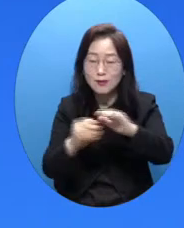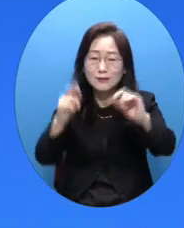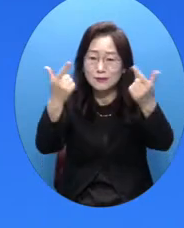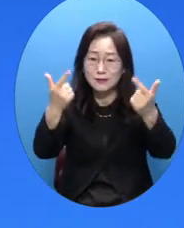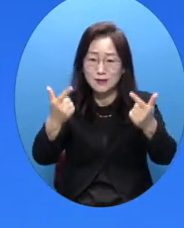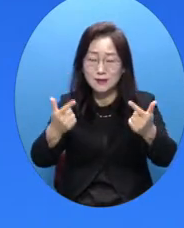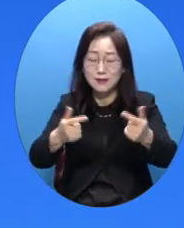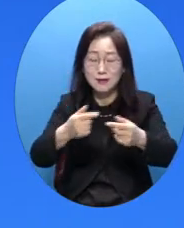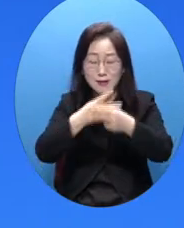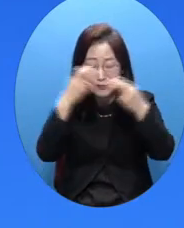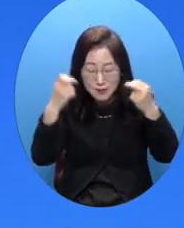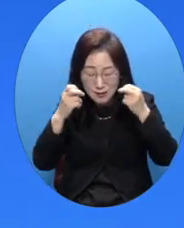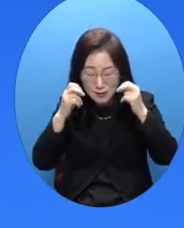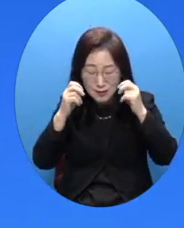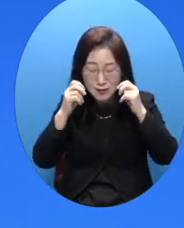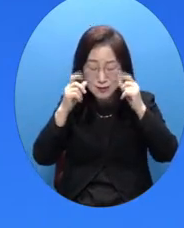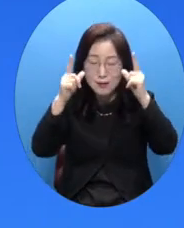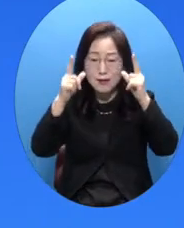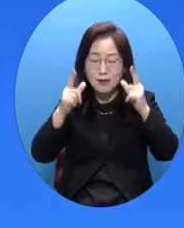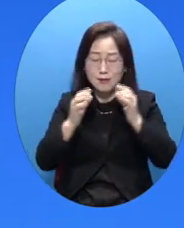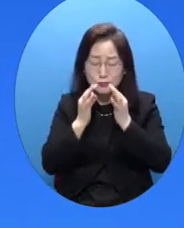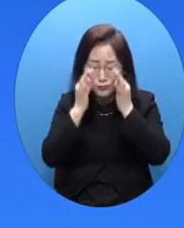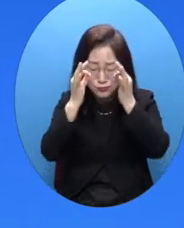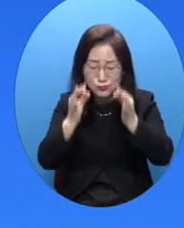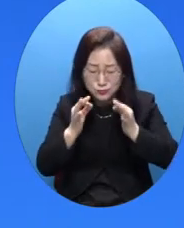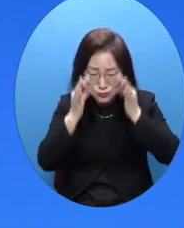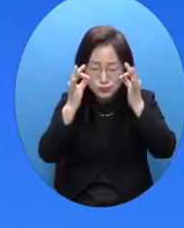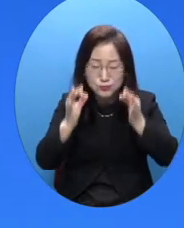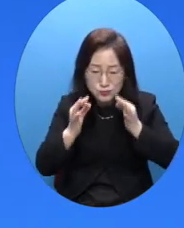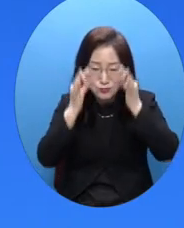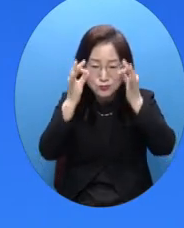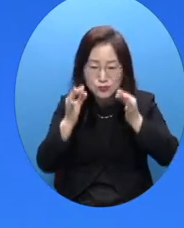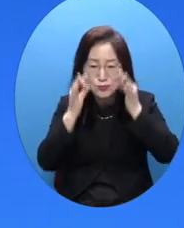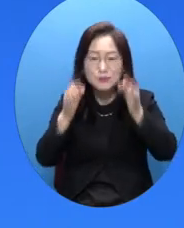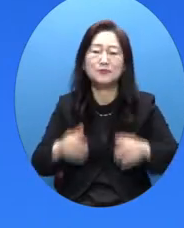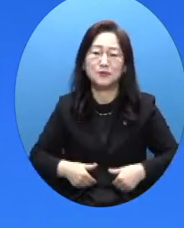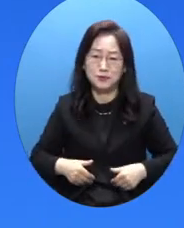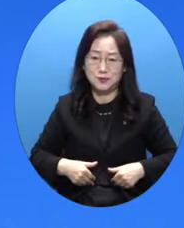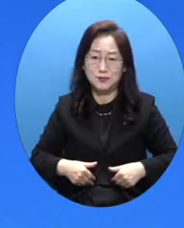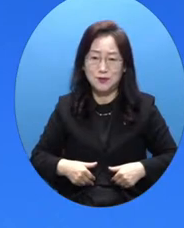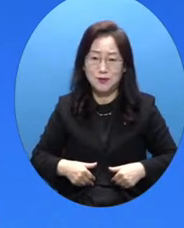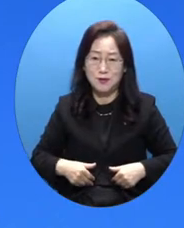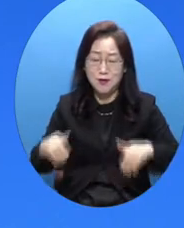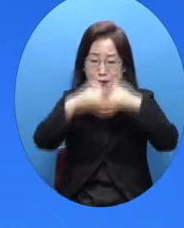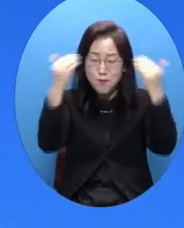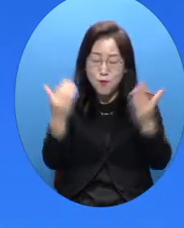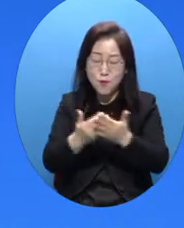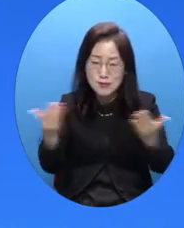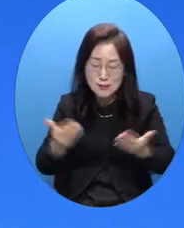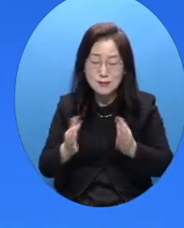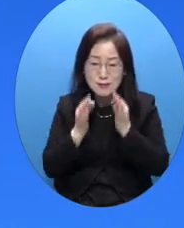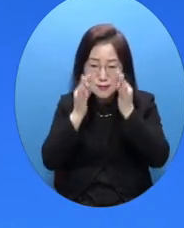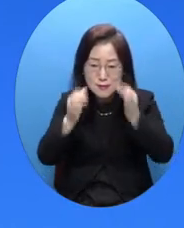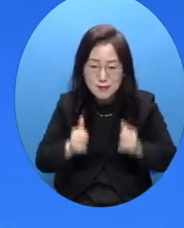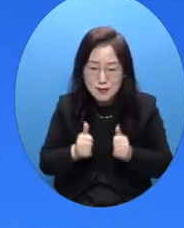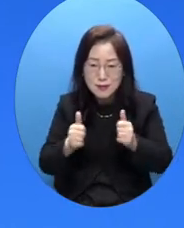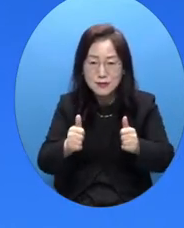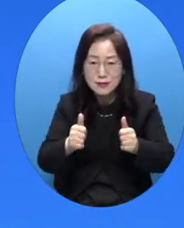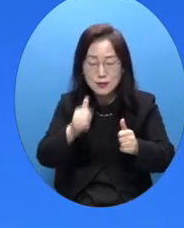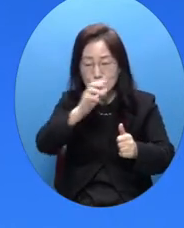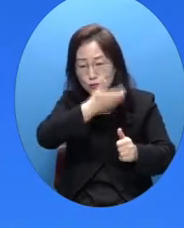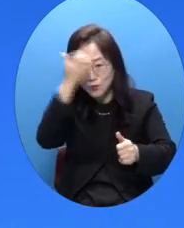dreams don't just come to pass right away we must make up most efforts to fulfill our dreams